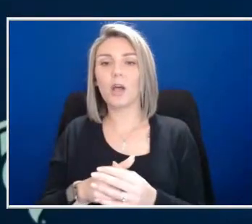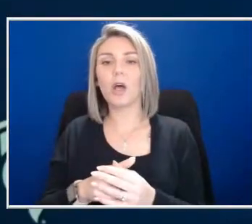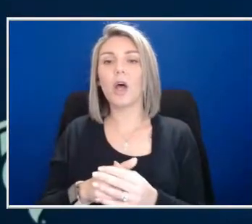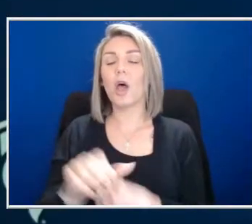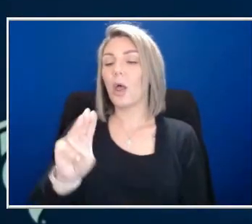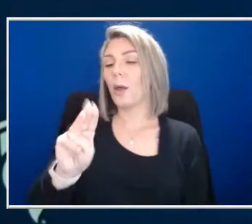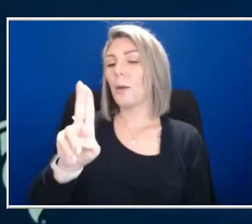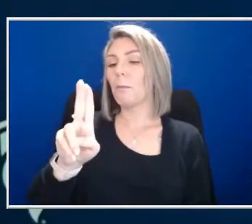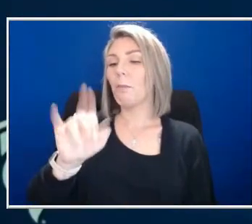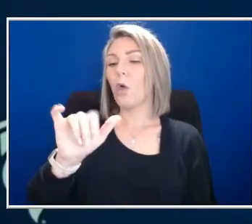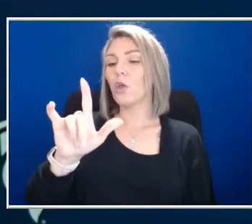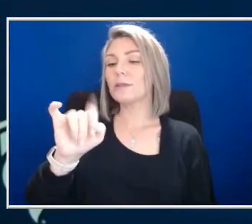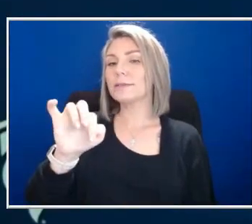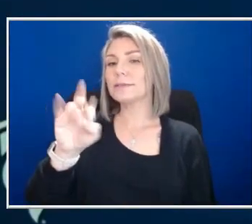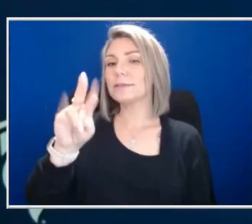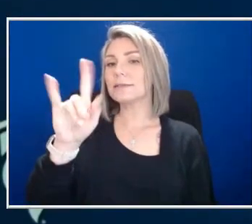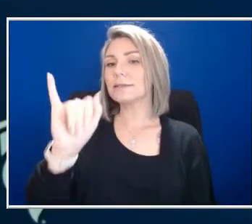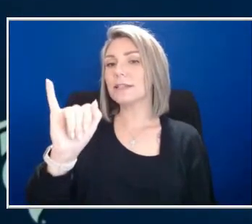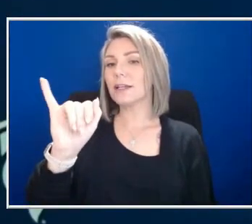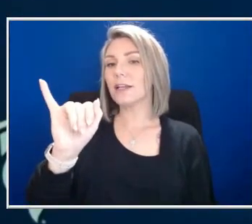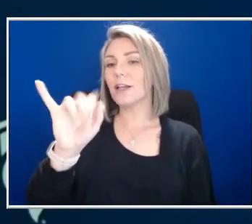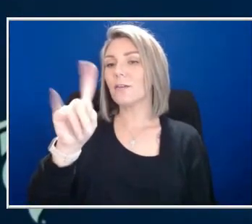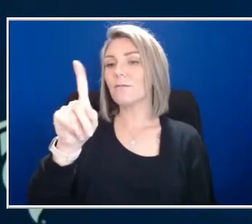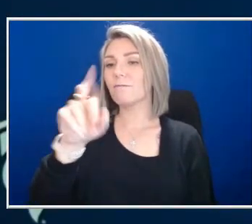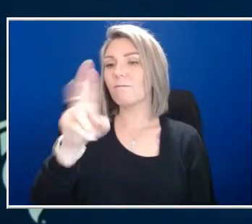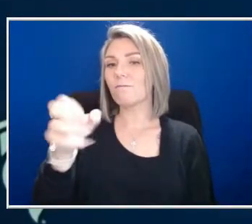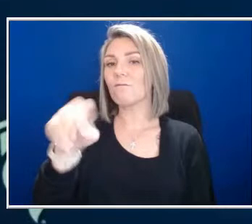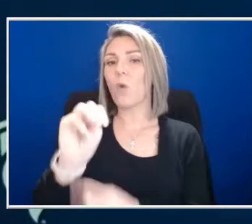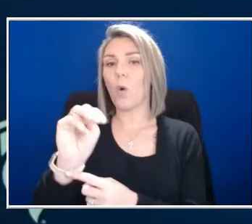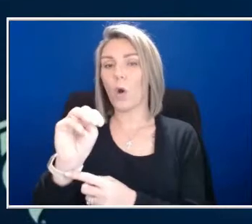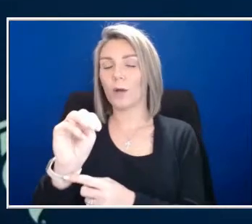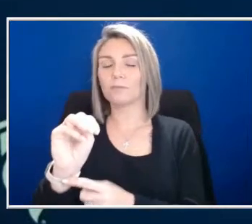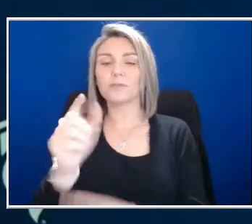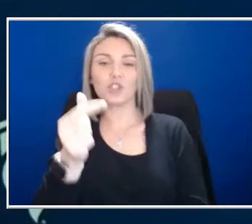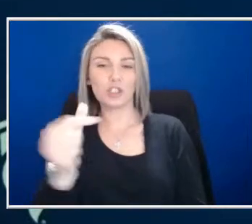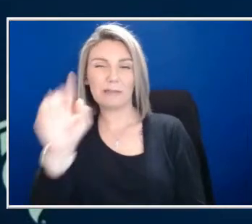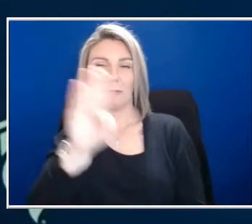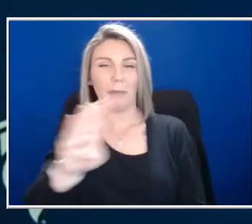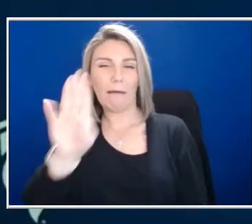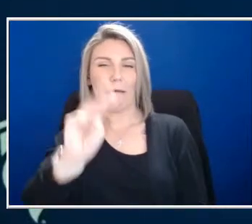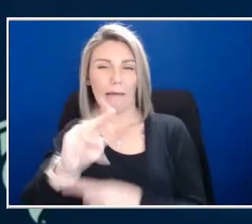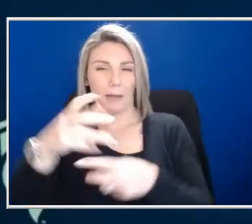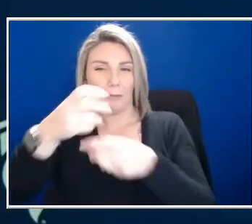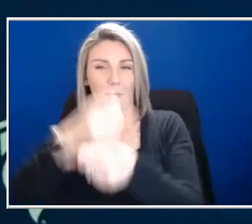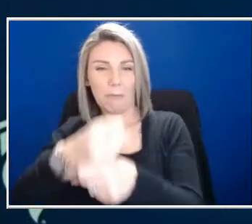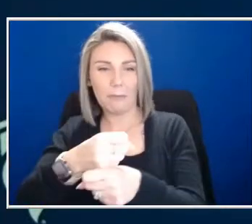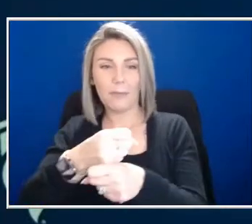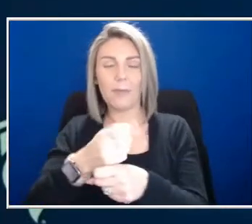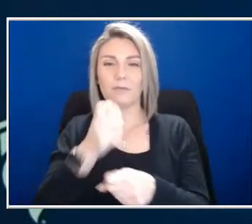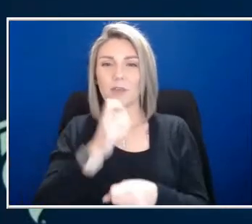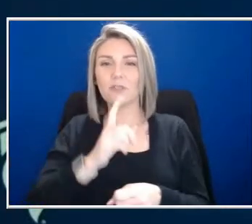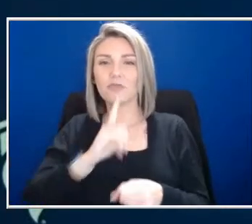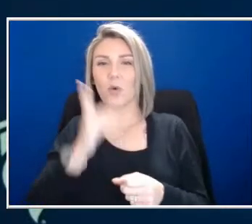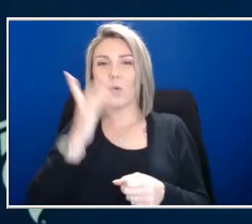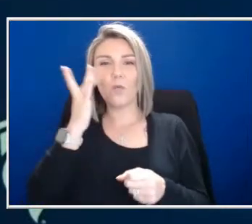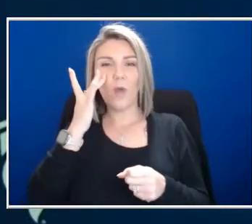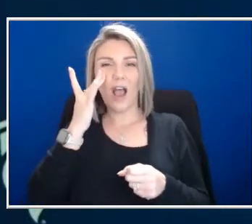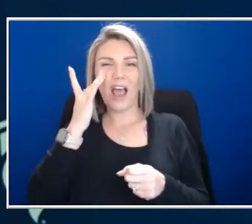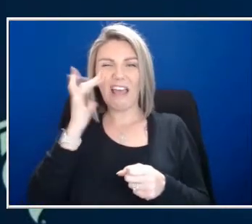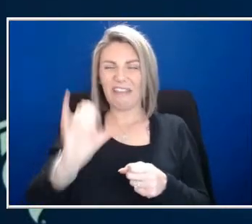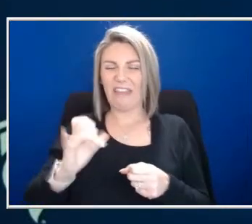so glioblastoma multiform, and I think that I'm not sure why they use that. I suspect it's because